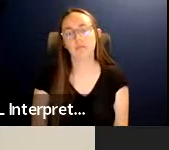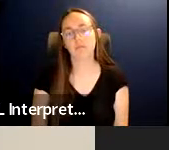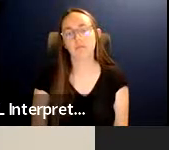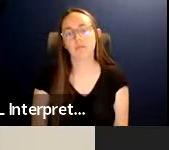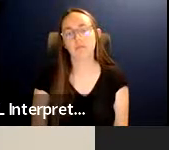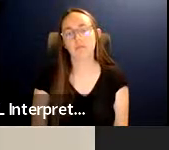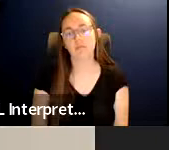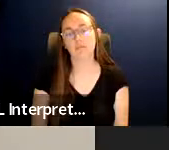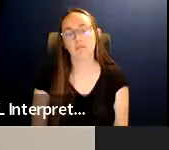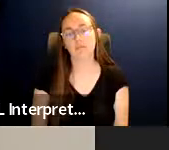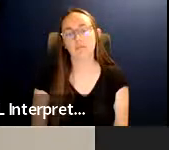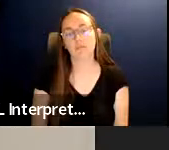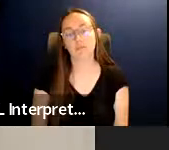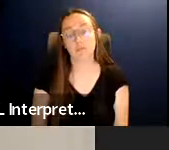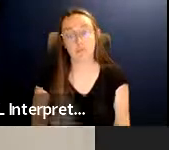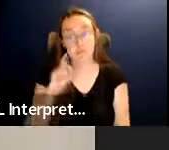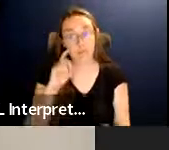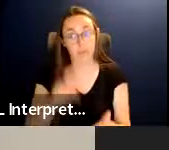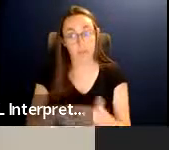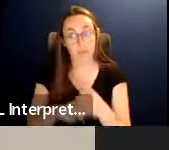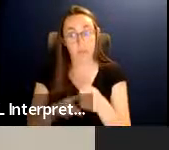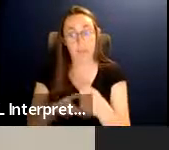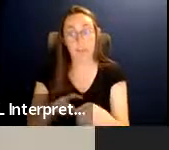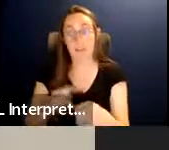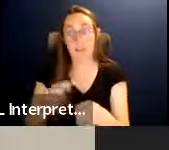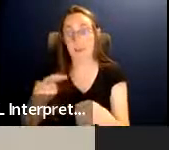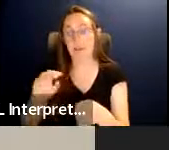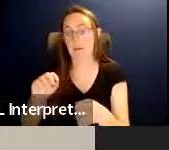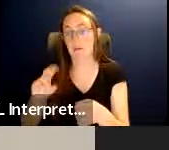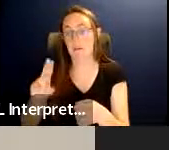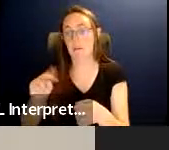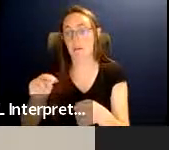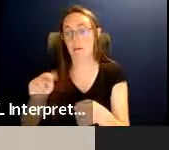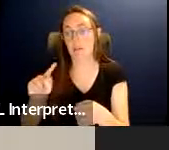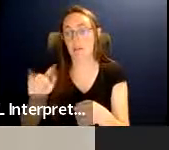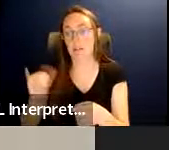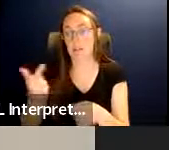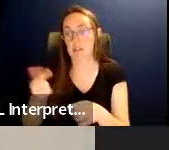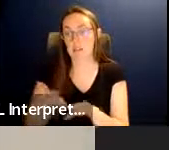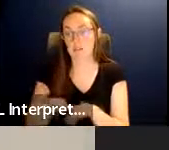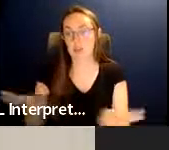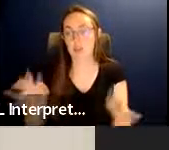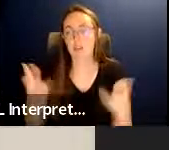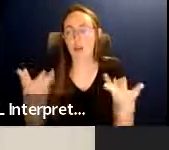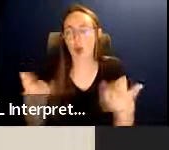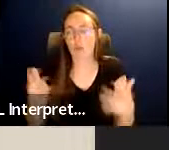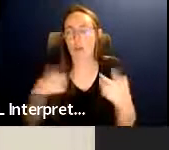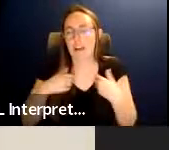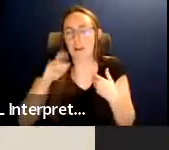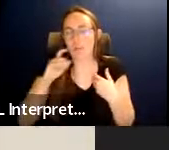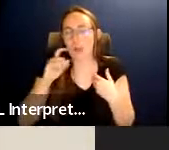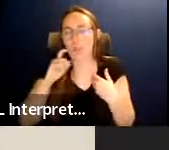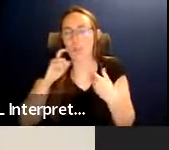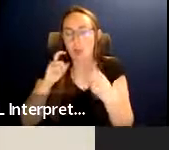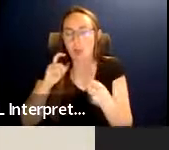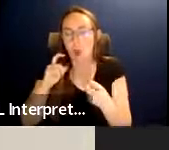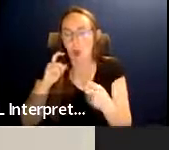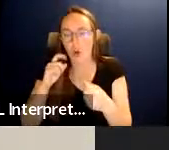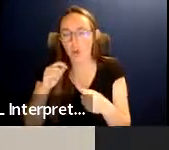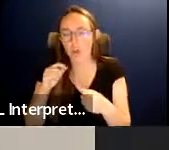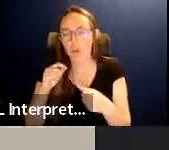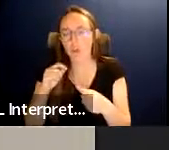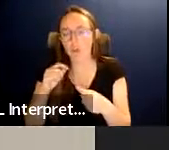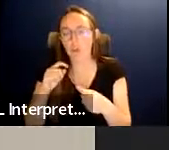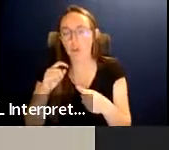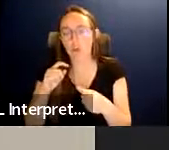And notice our mounting base already has the rubber on it. All right. Now, if I fold